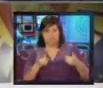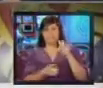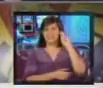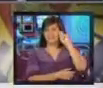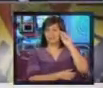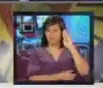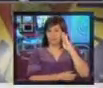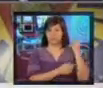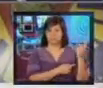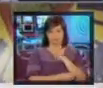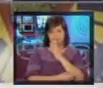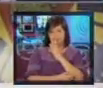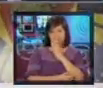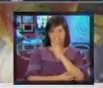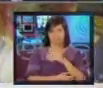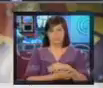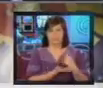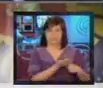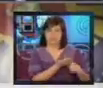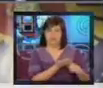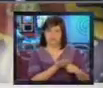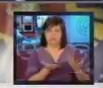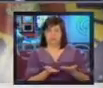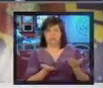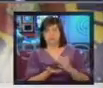and, of course, we've been discussing here. No?